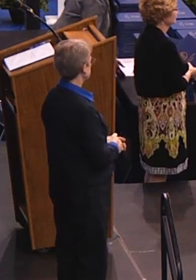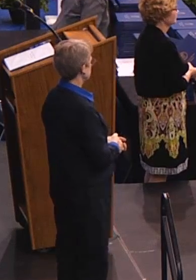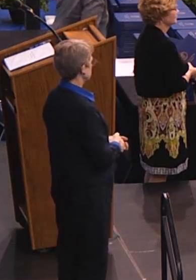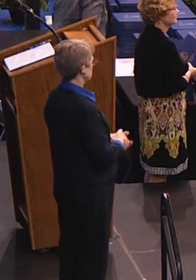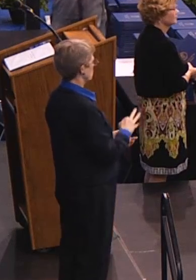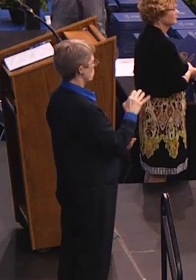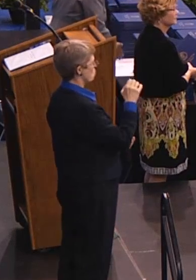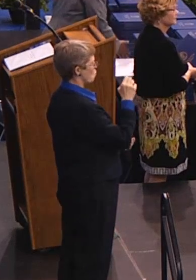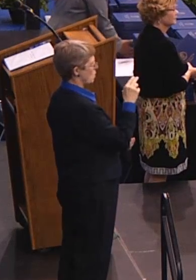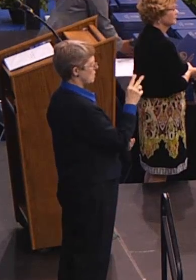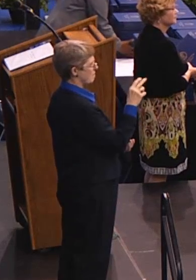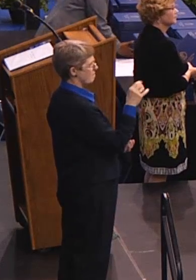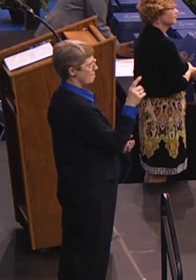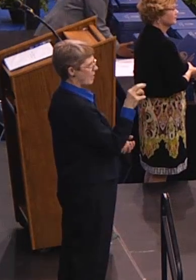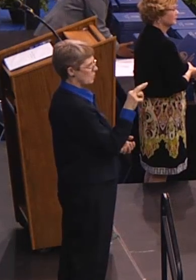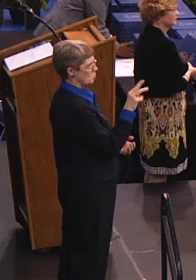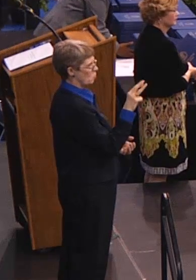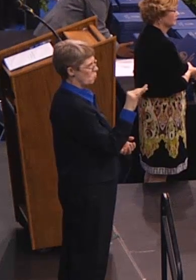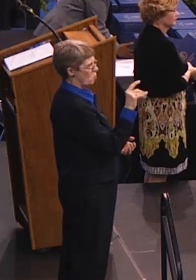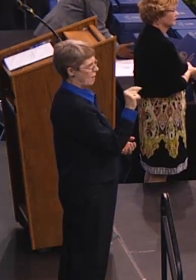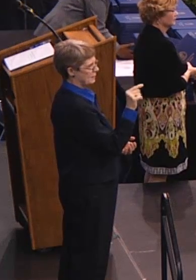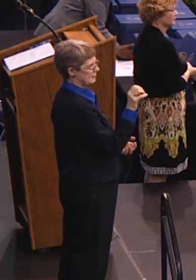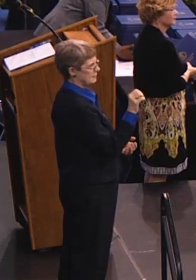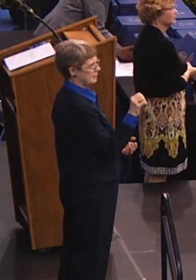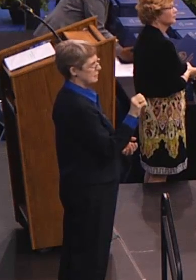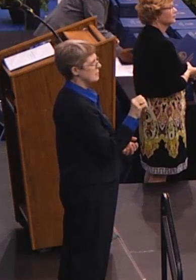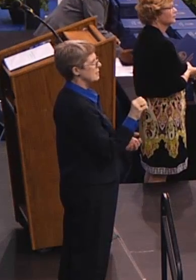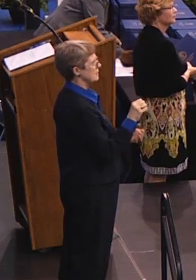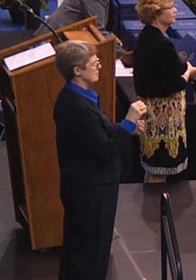Brian Michael Vanderwright, General Studies, cum laude.